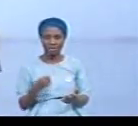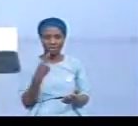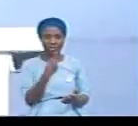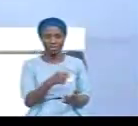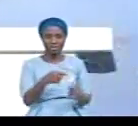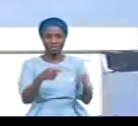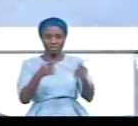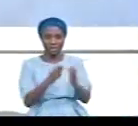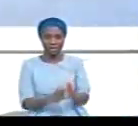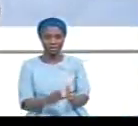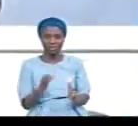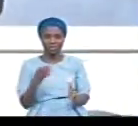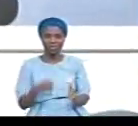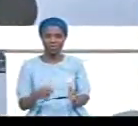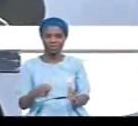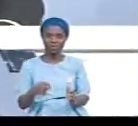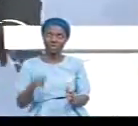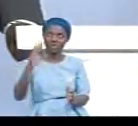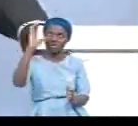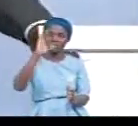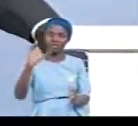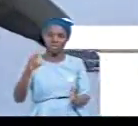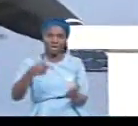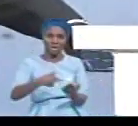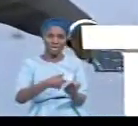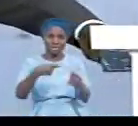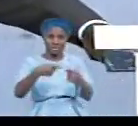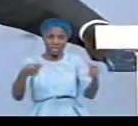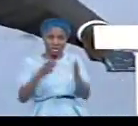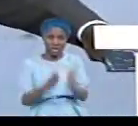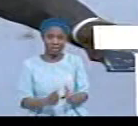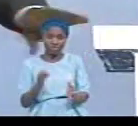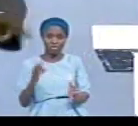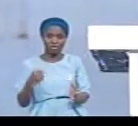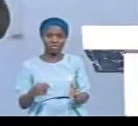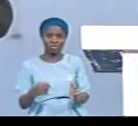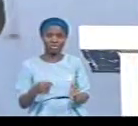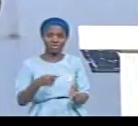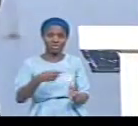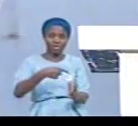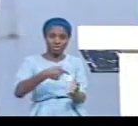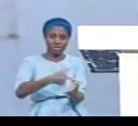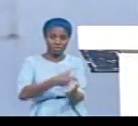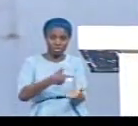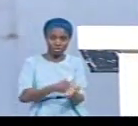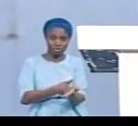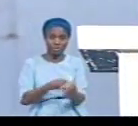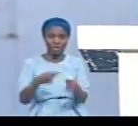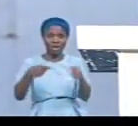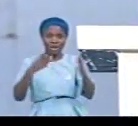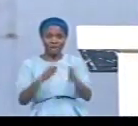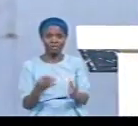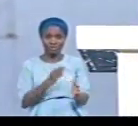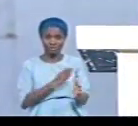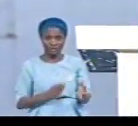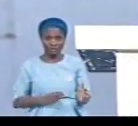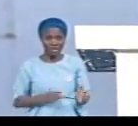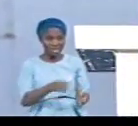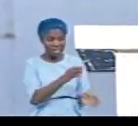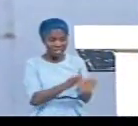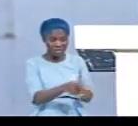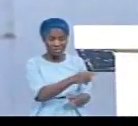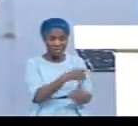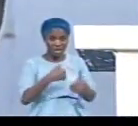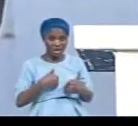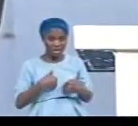the cross, the enemies of the gospel, the enemies of salvation, the enemies of Christ, if they have the same mind, the same